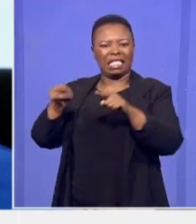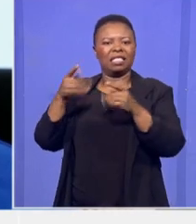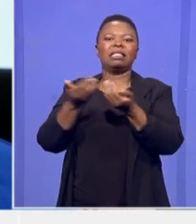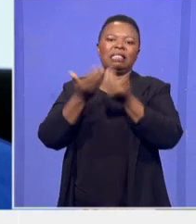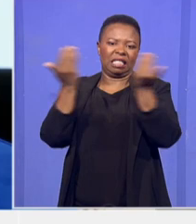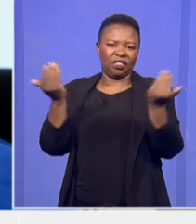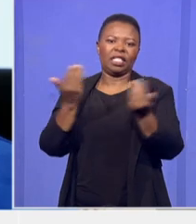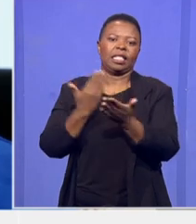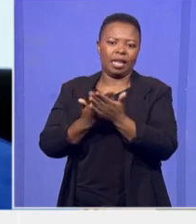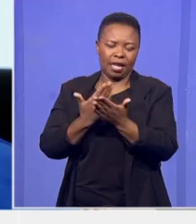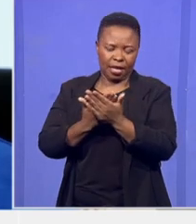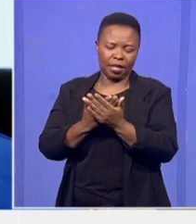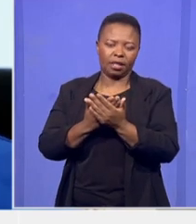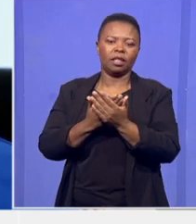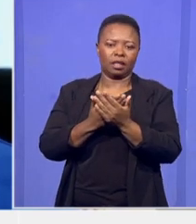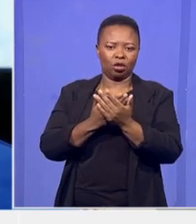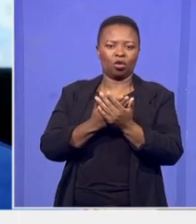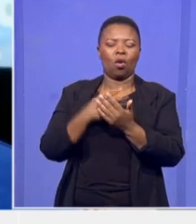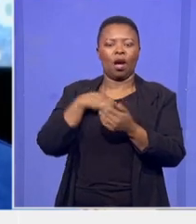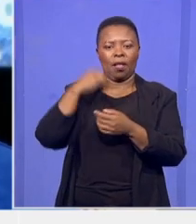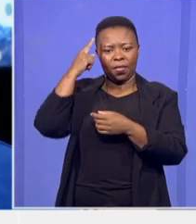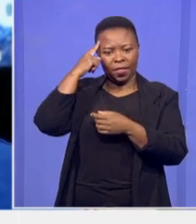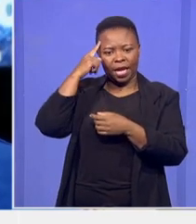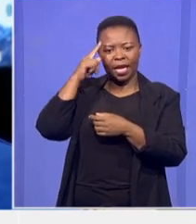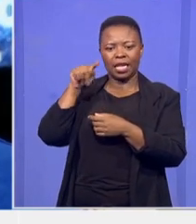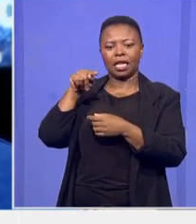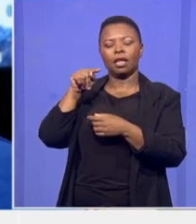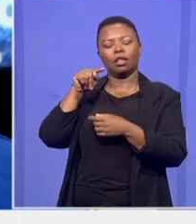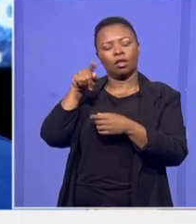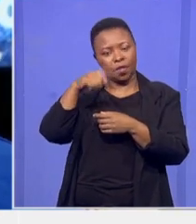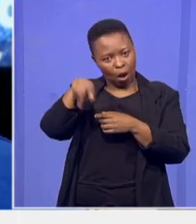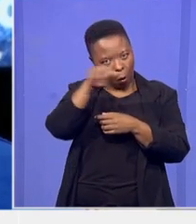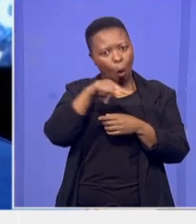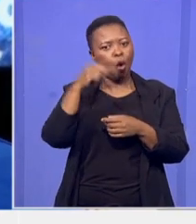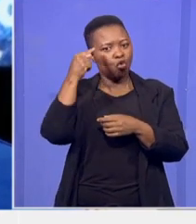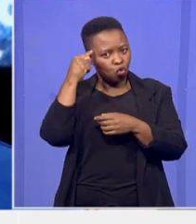are the two, I would say, considerations